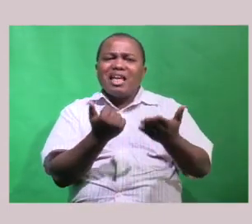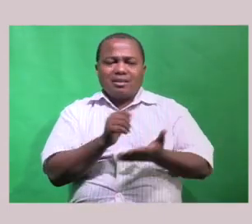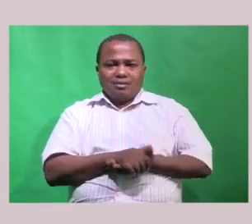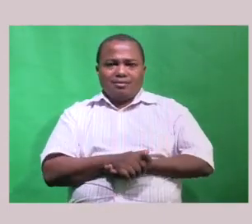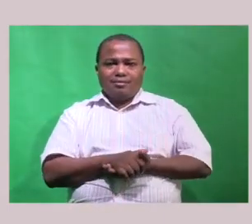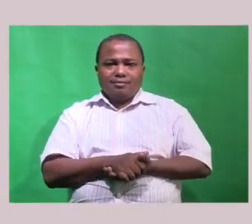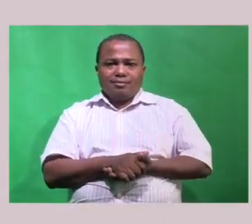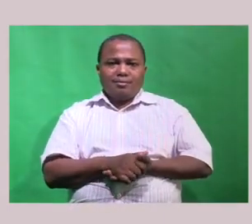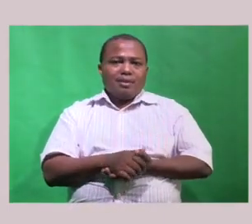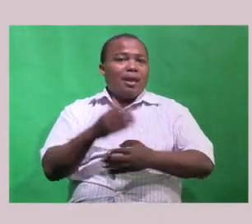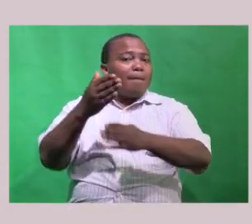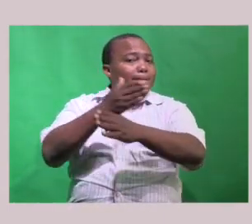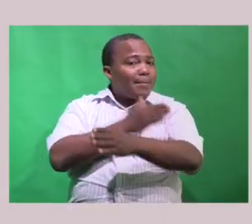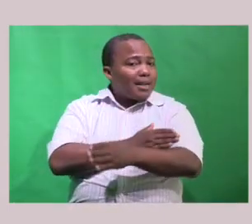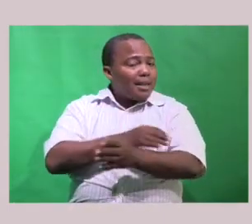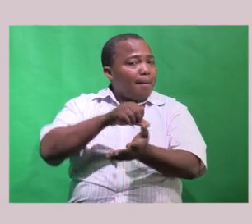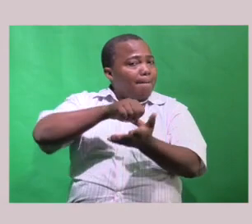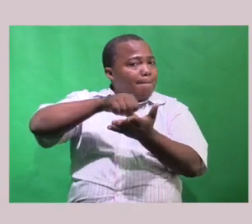prepaid